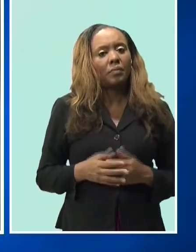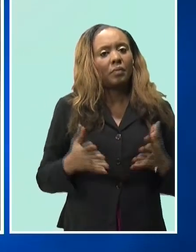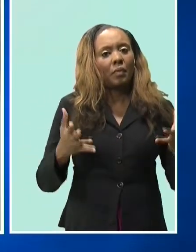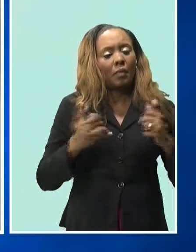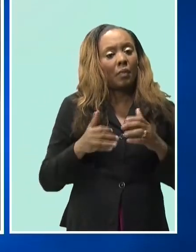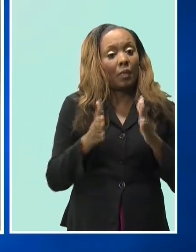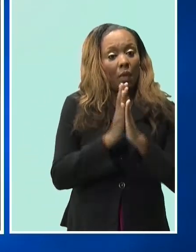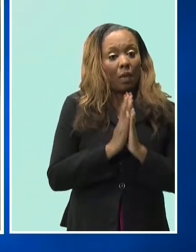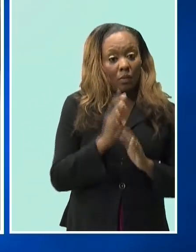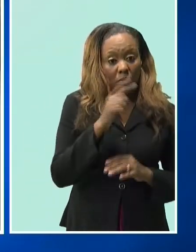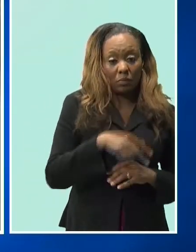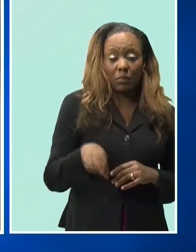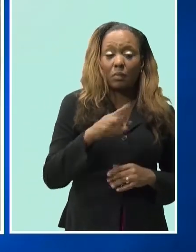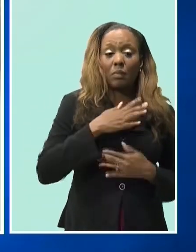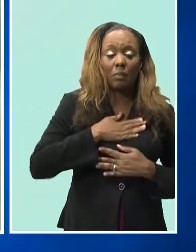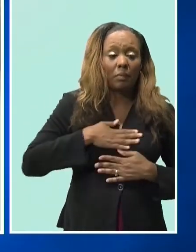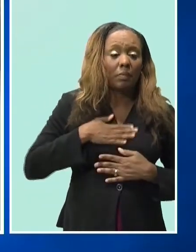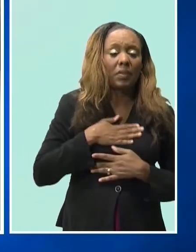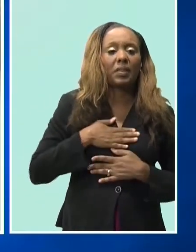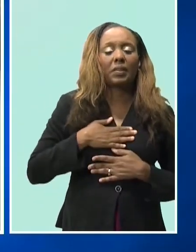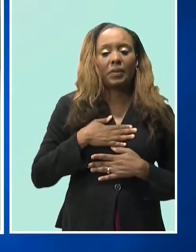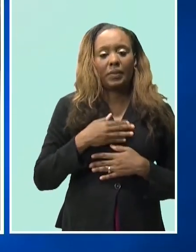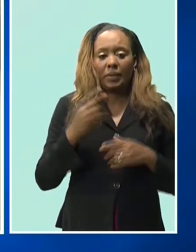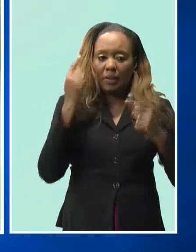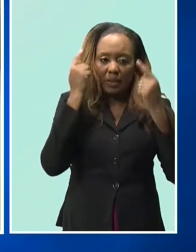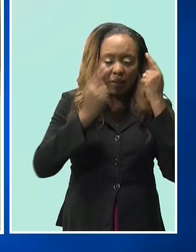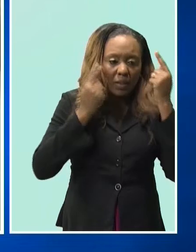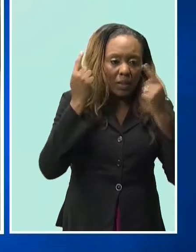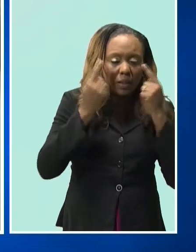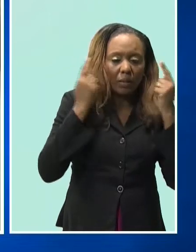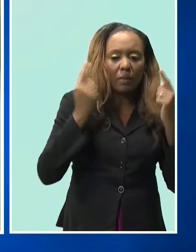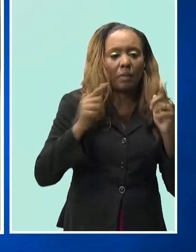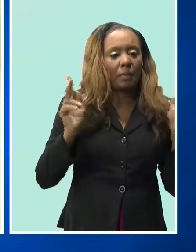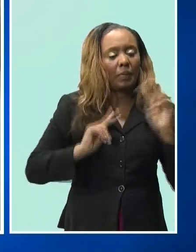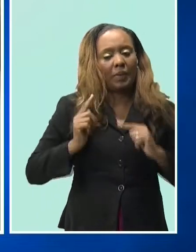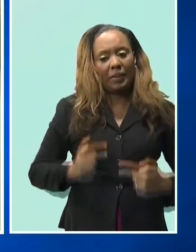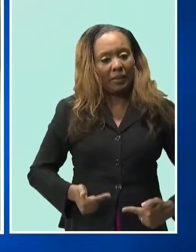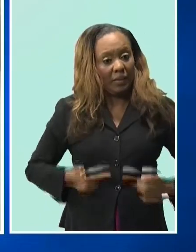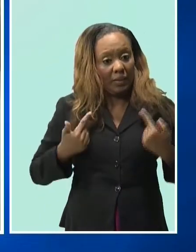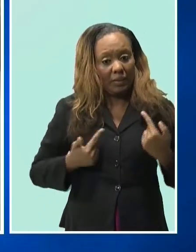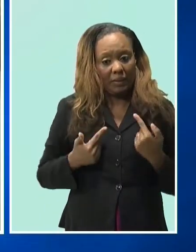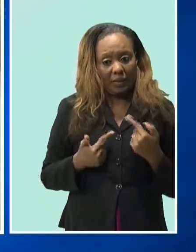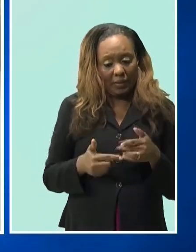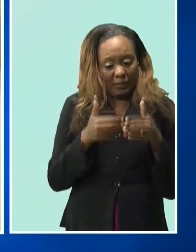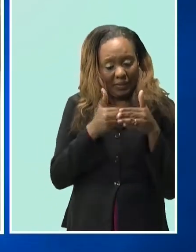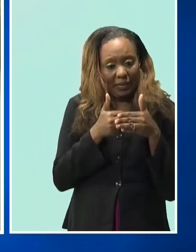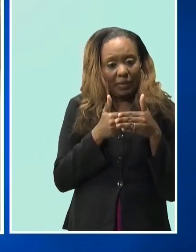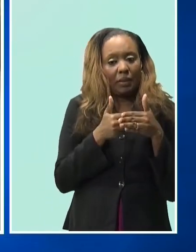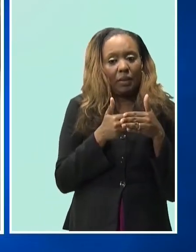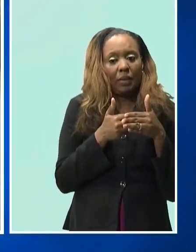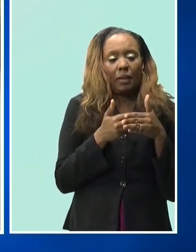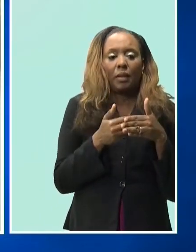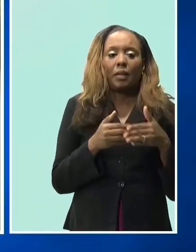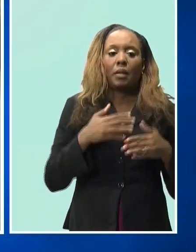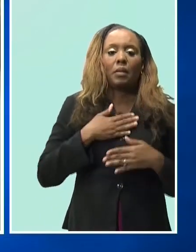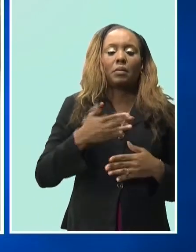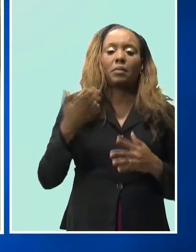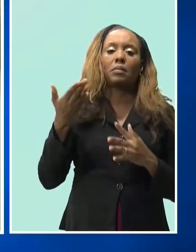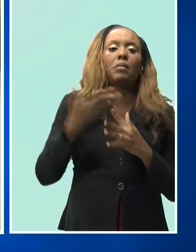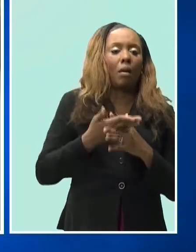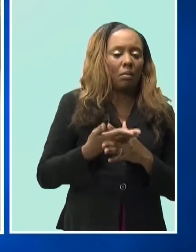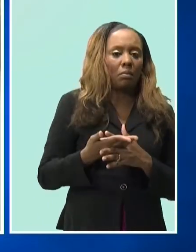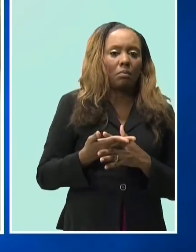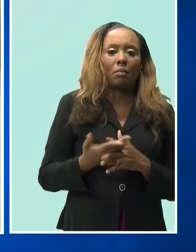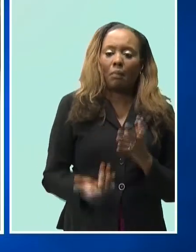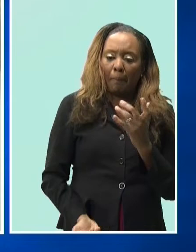persons to be considerate and to give a thought for those who reside in their vicinity, and to desist from